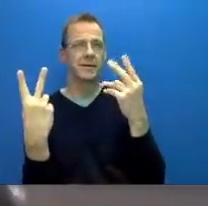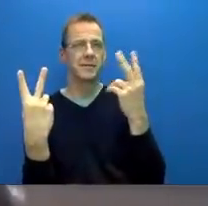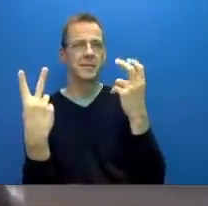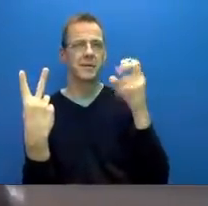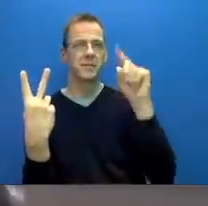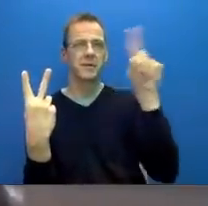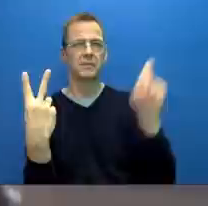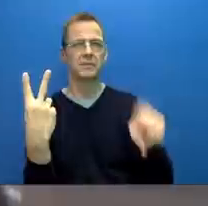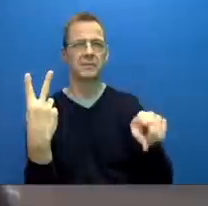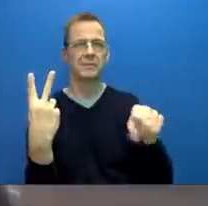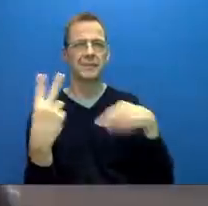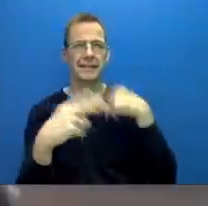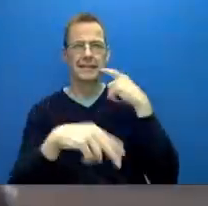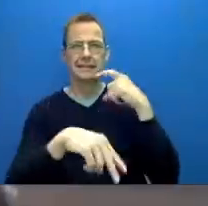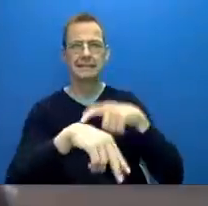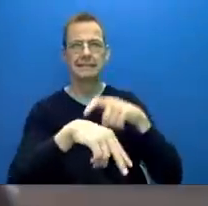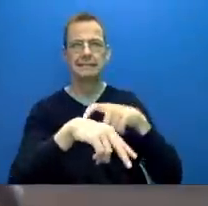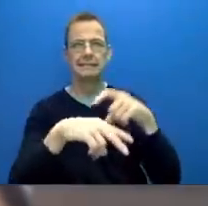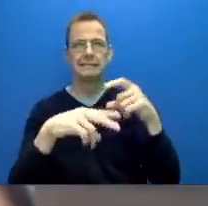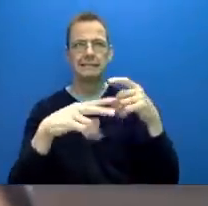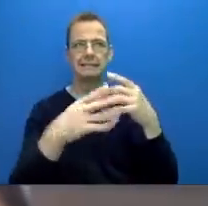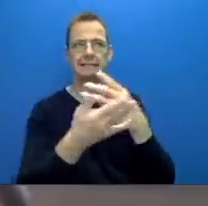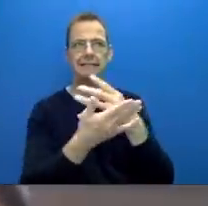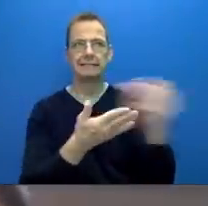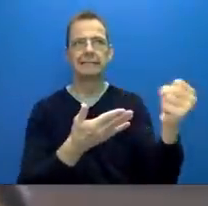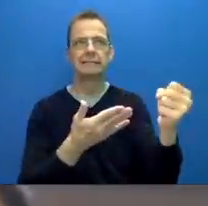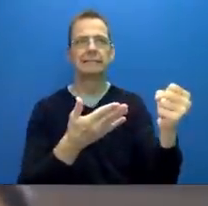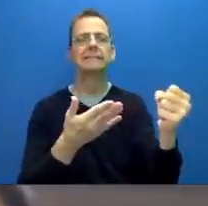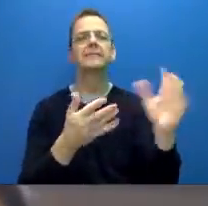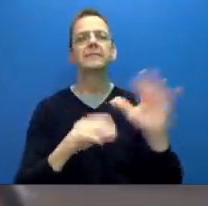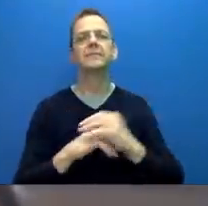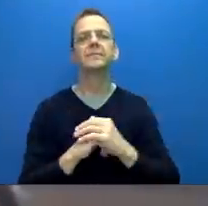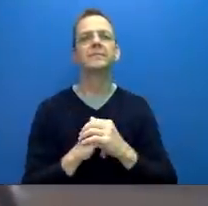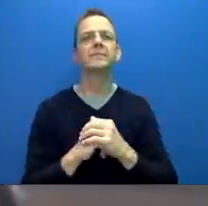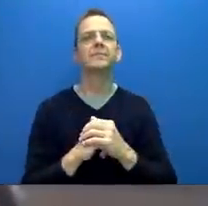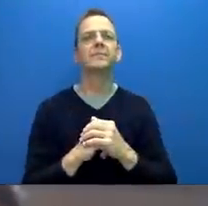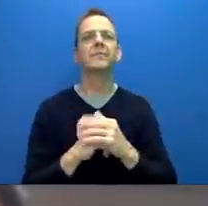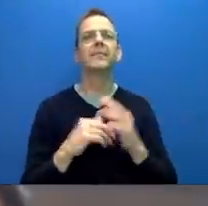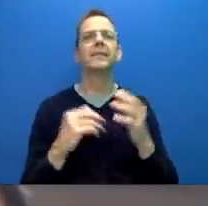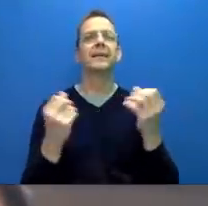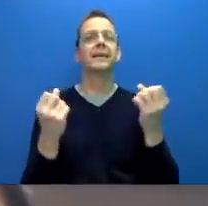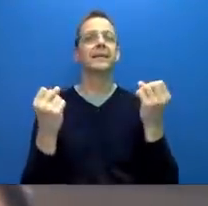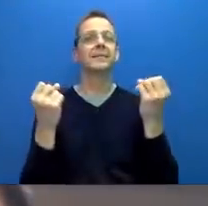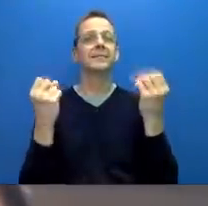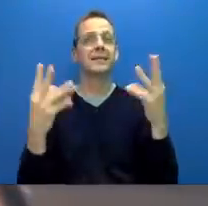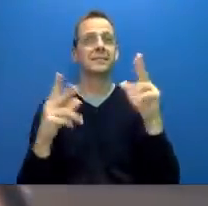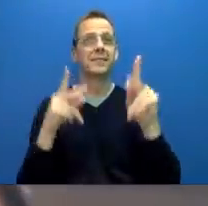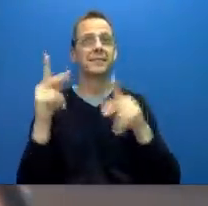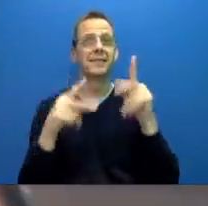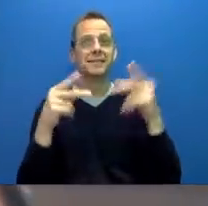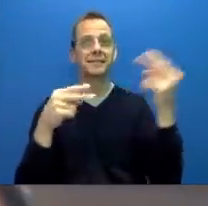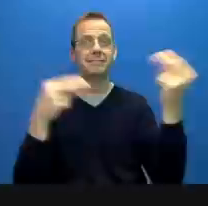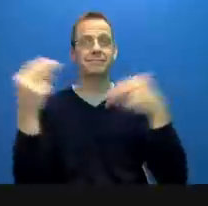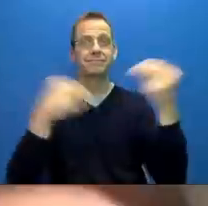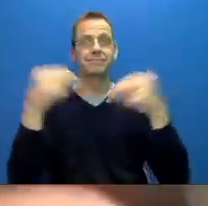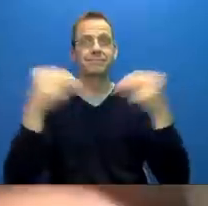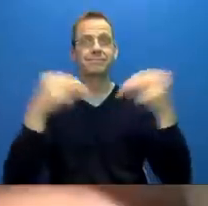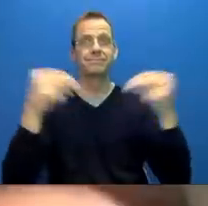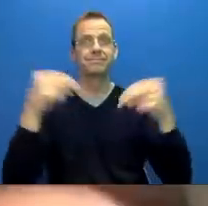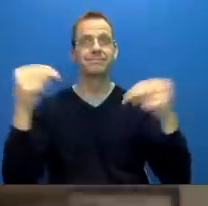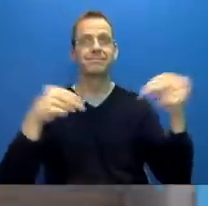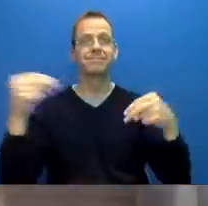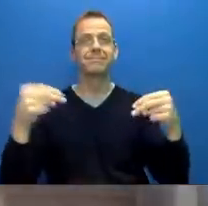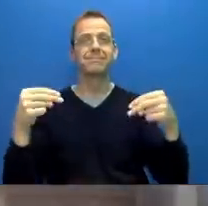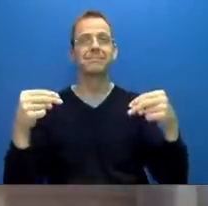I am going to bring a bunch of people into the stream from our conversation today to ask you all some final thoughts. We are going